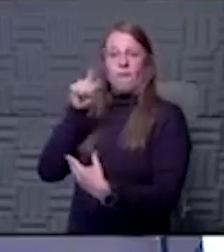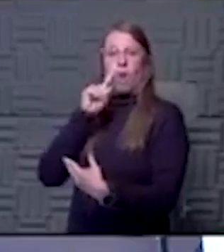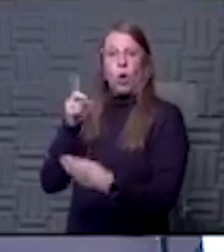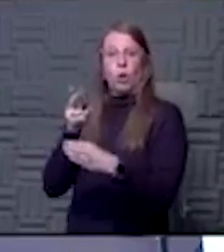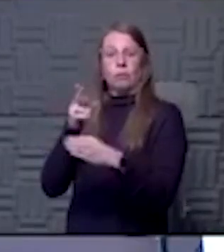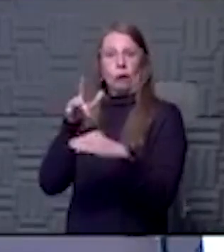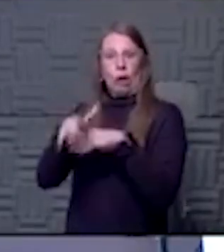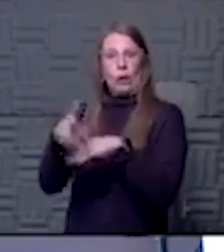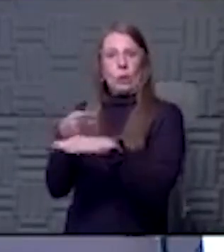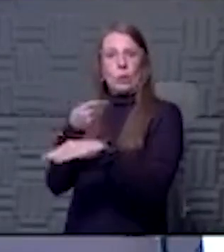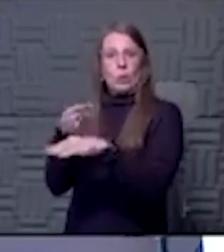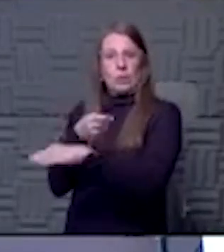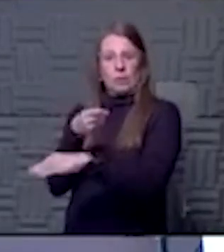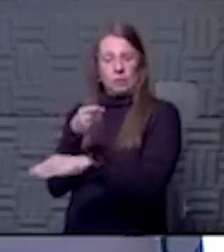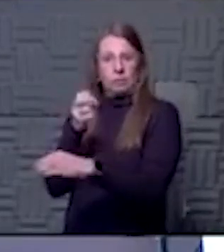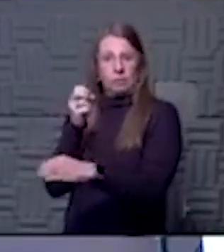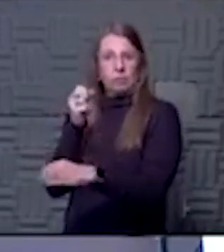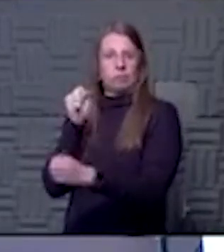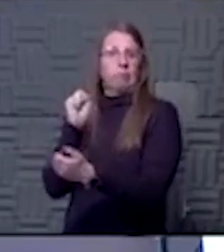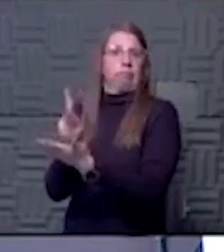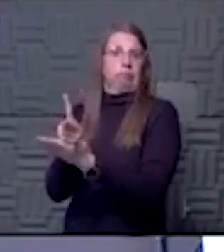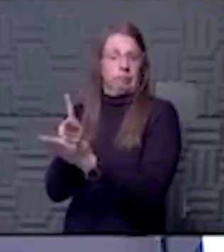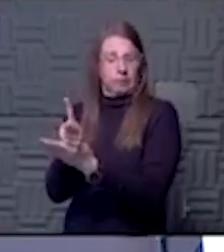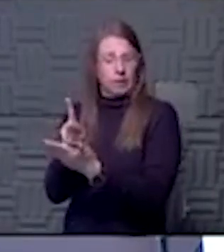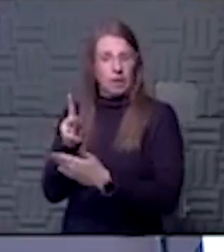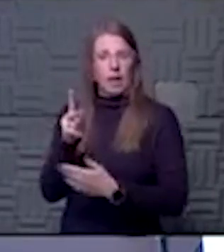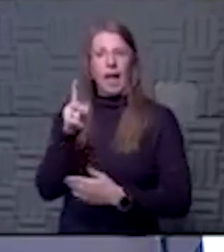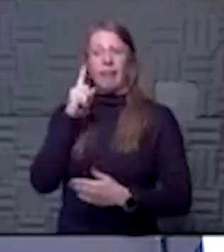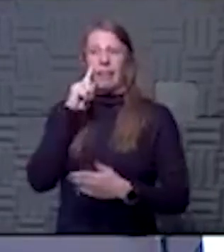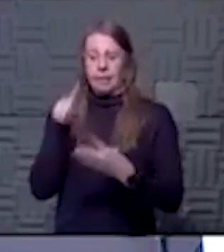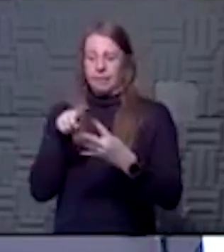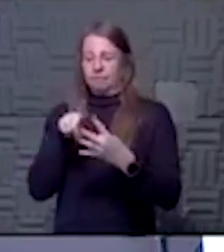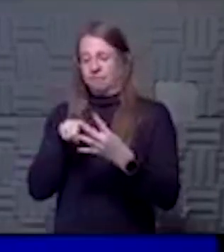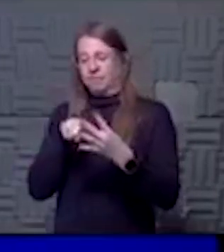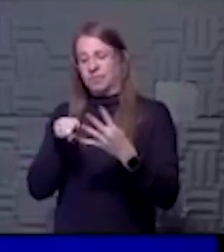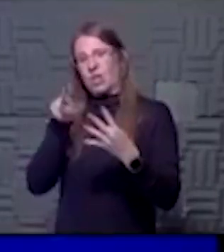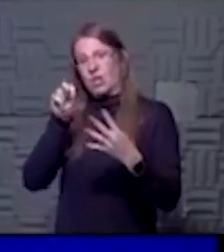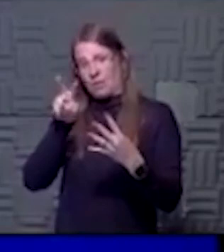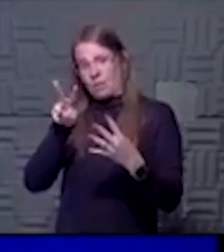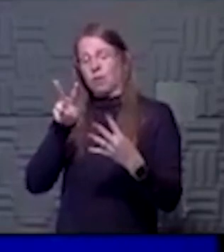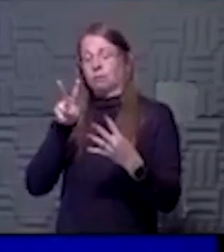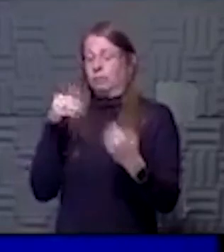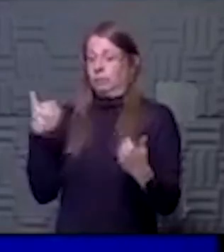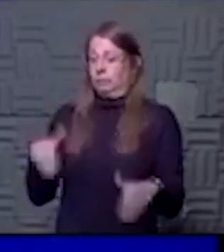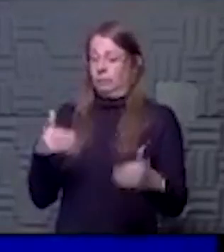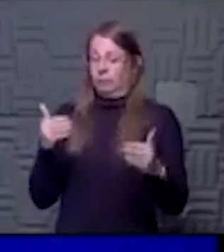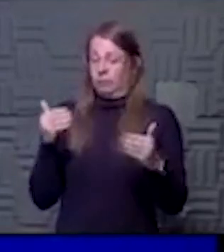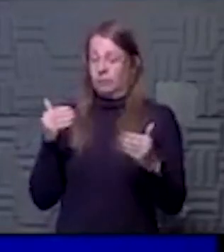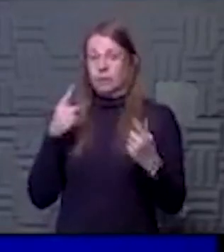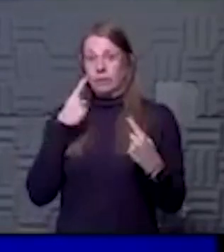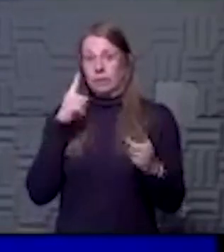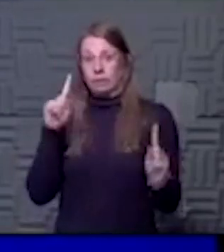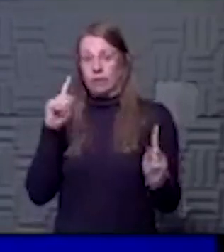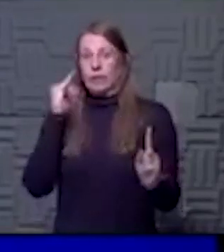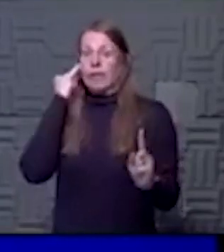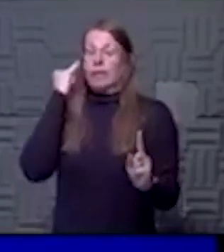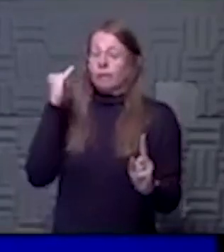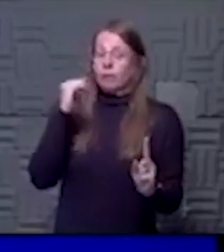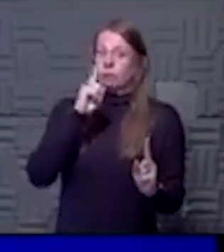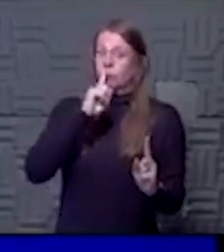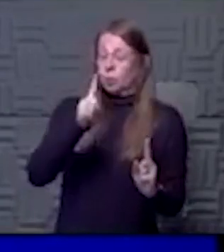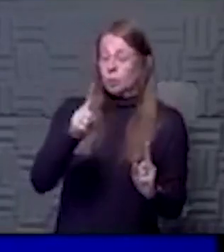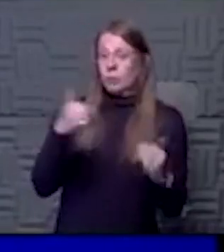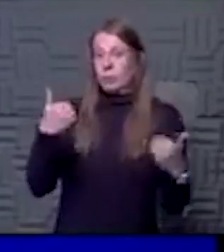think I read it was going to be in mid-November. So that's a big step forward, if indeed that holds out to be true, with